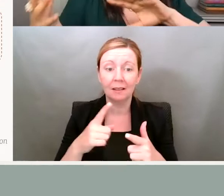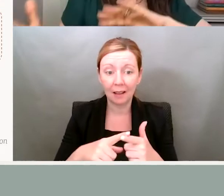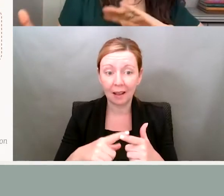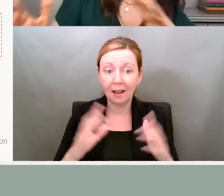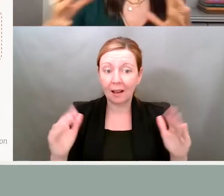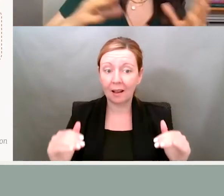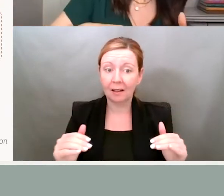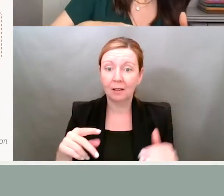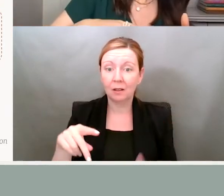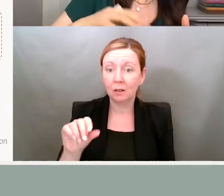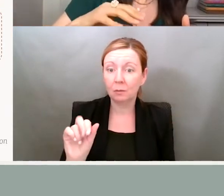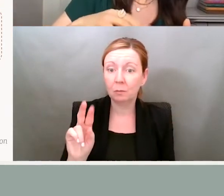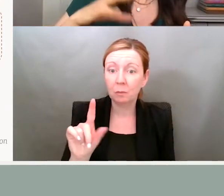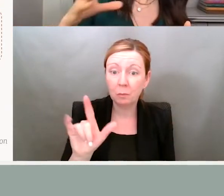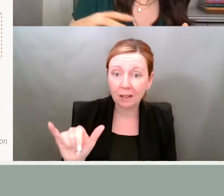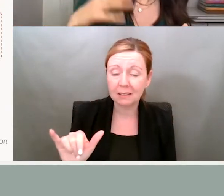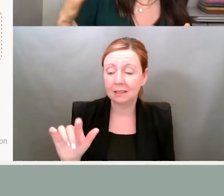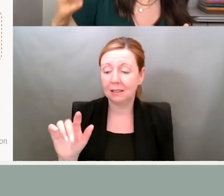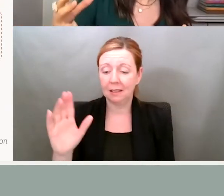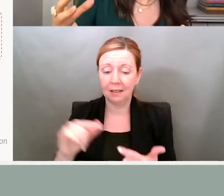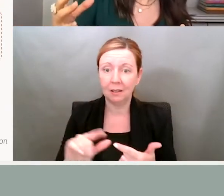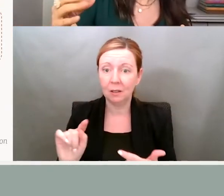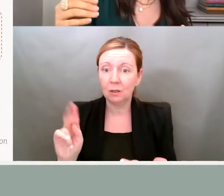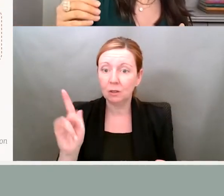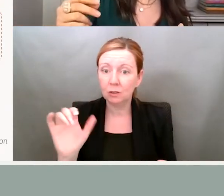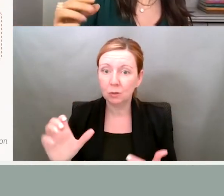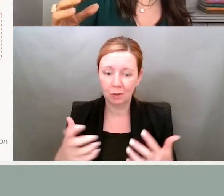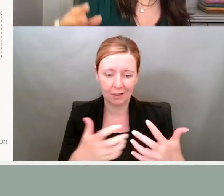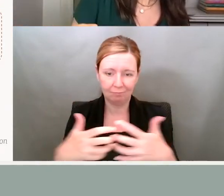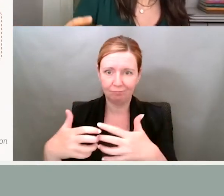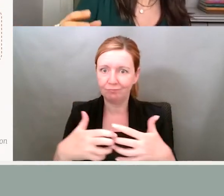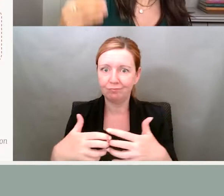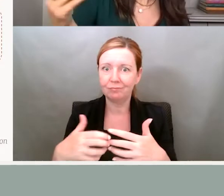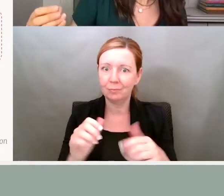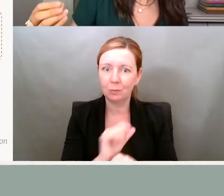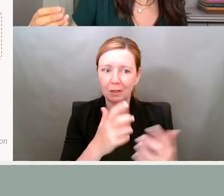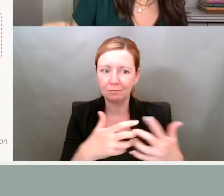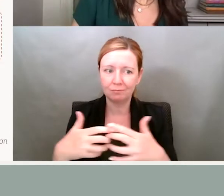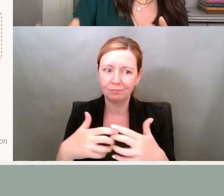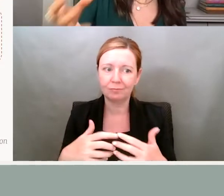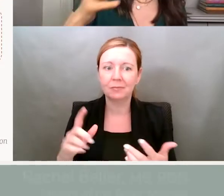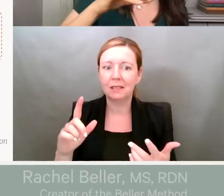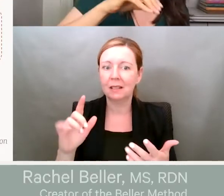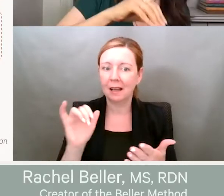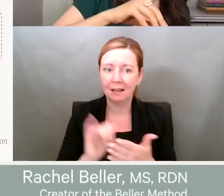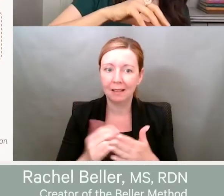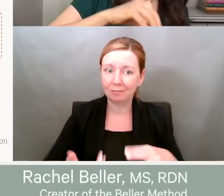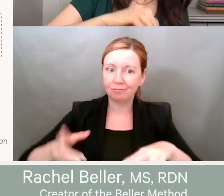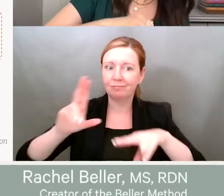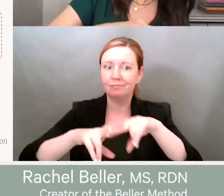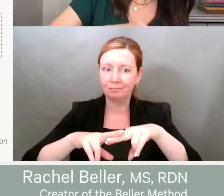the parsley and turmeric, and there's a synergistic effect there. Quercetin and parsley enhances the absorption